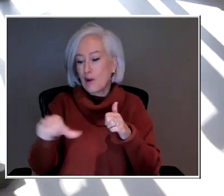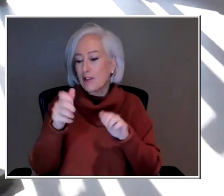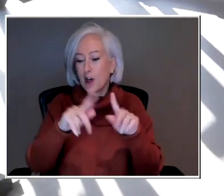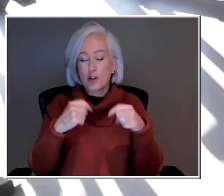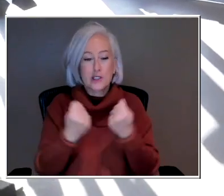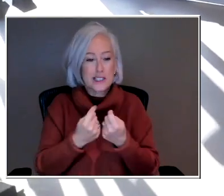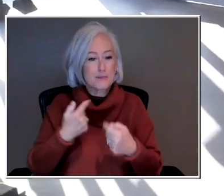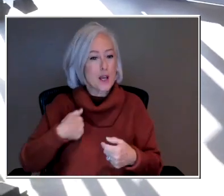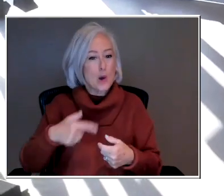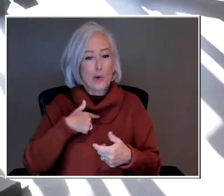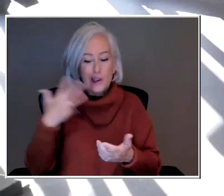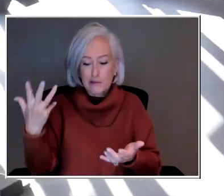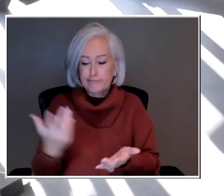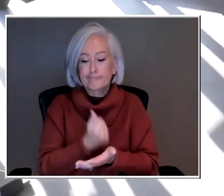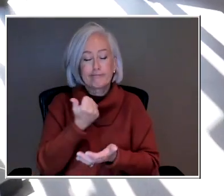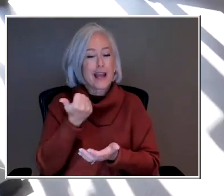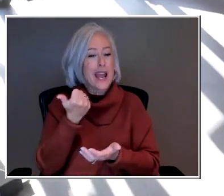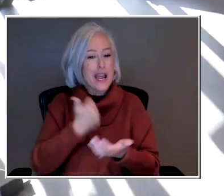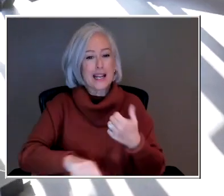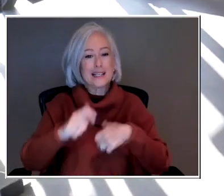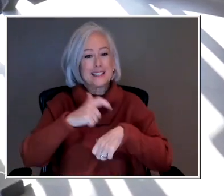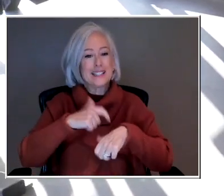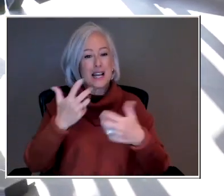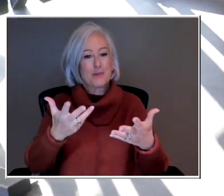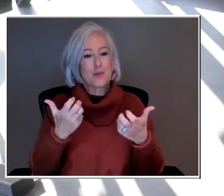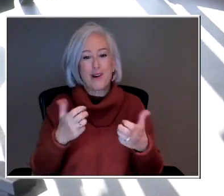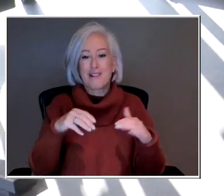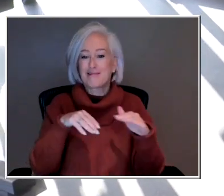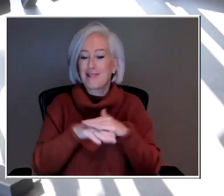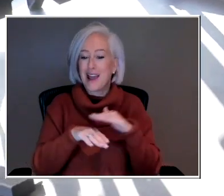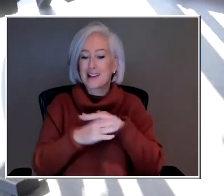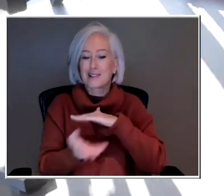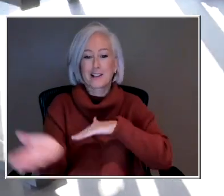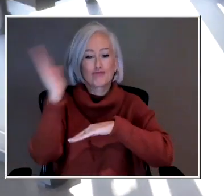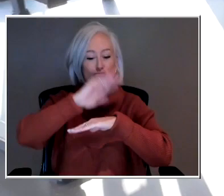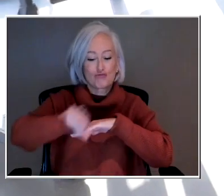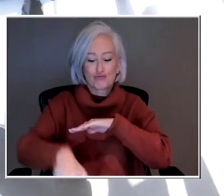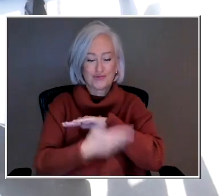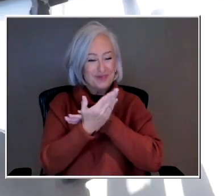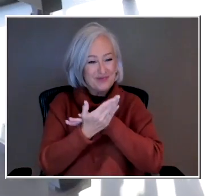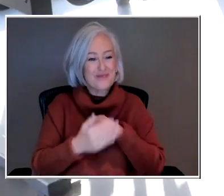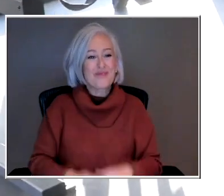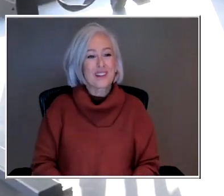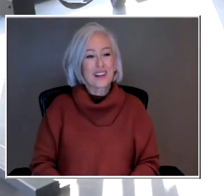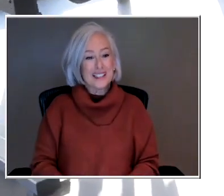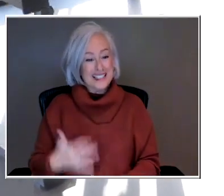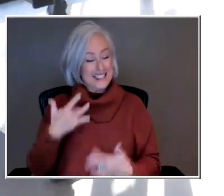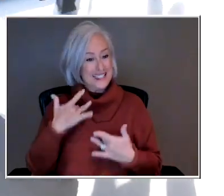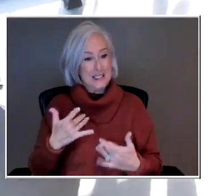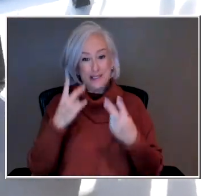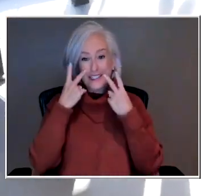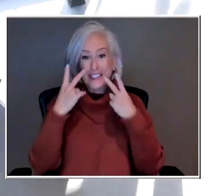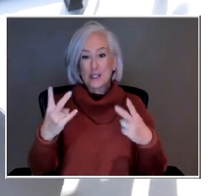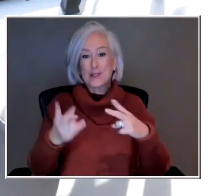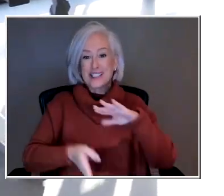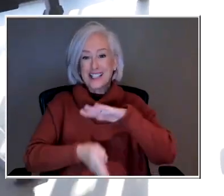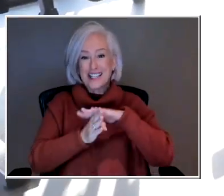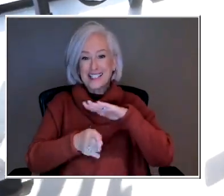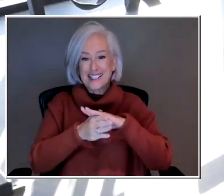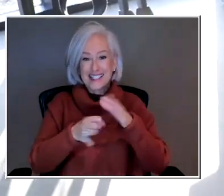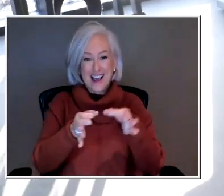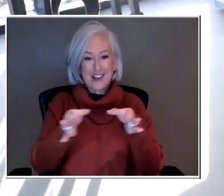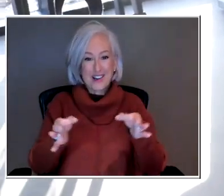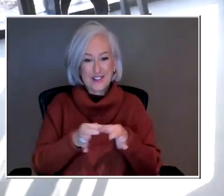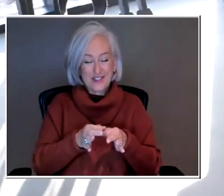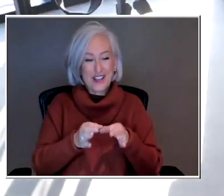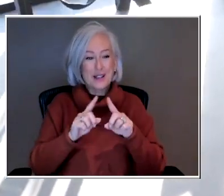full access to it 24/7. And yeah, usually you can see the soccer field out there, but the beautiful sunlight is coming